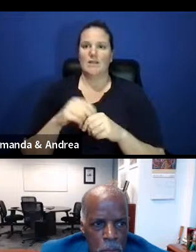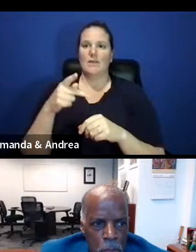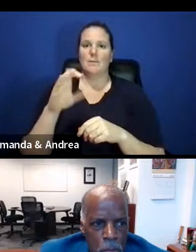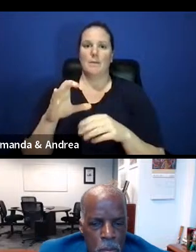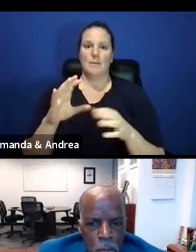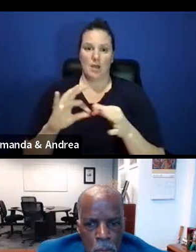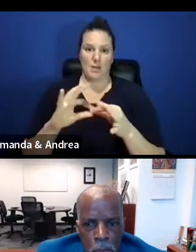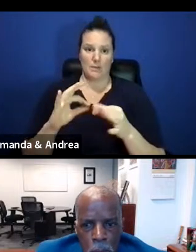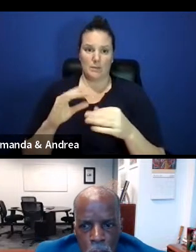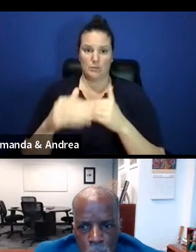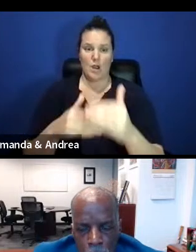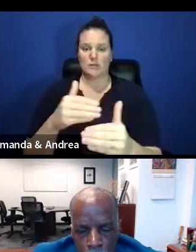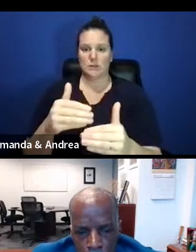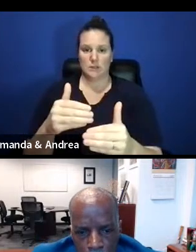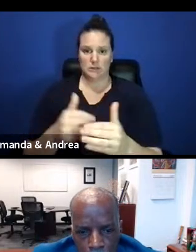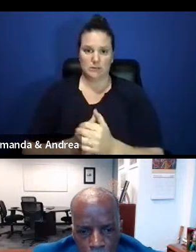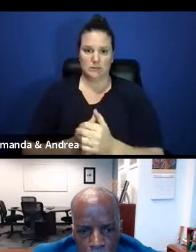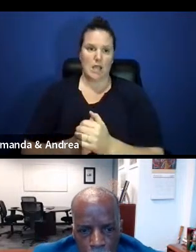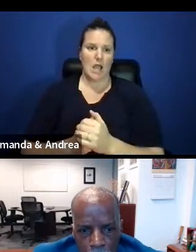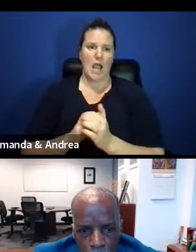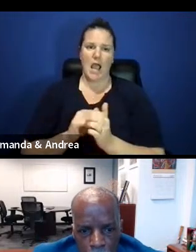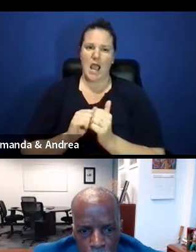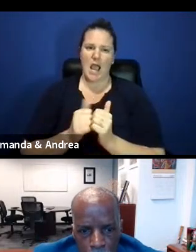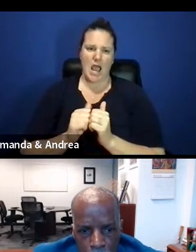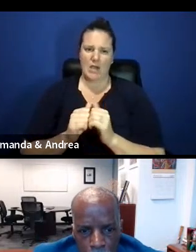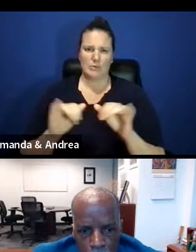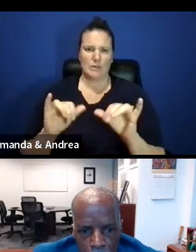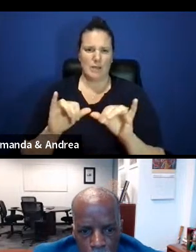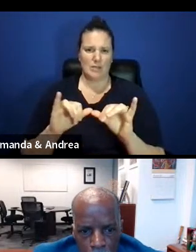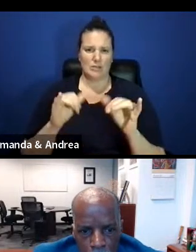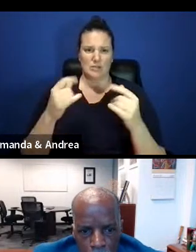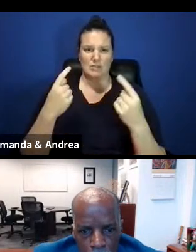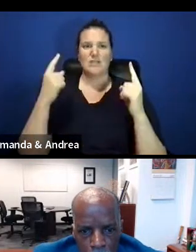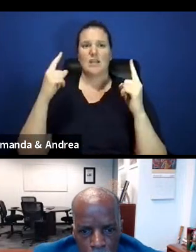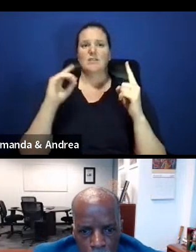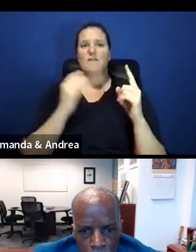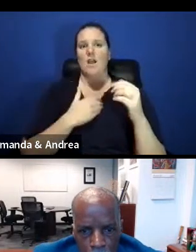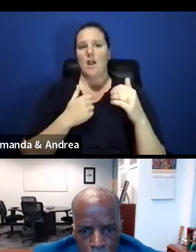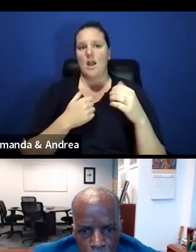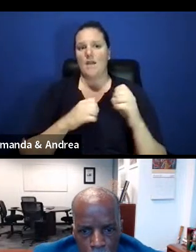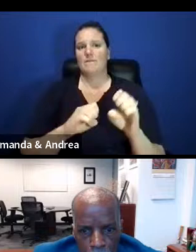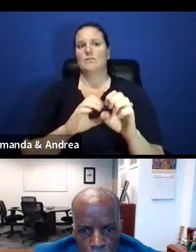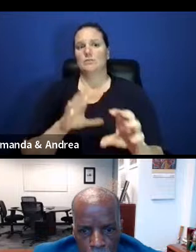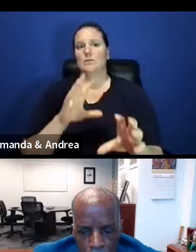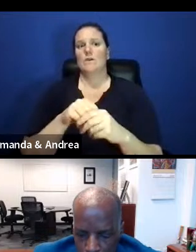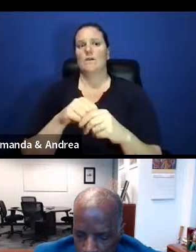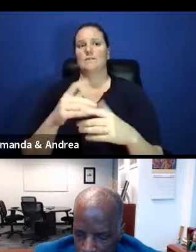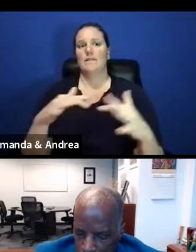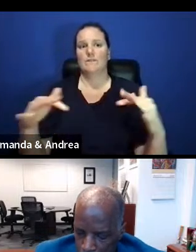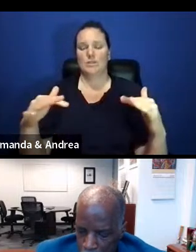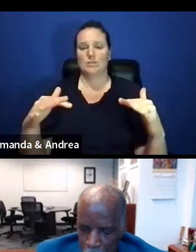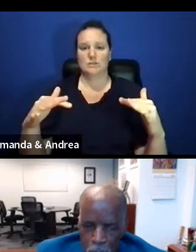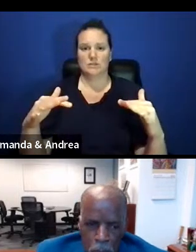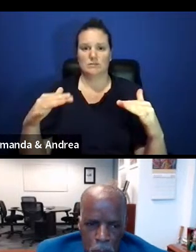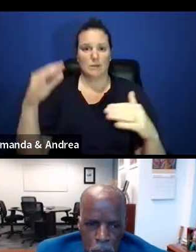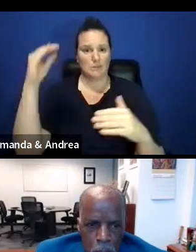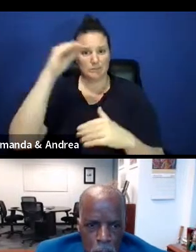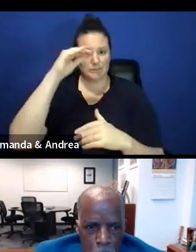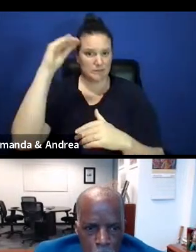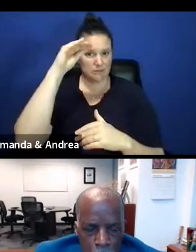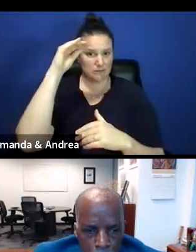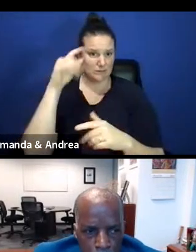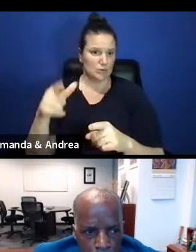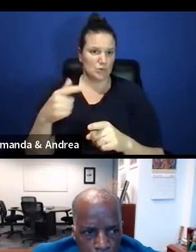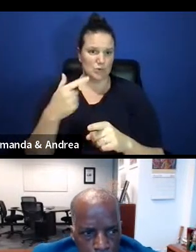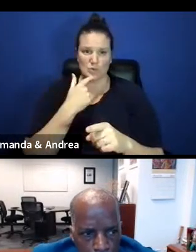comment process? And how do we measure the success of our efforts to engage diverse voices? And so, you know, you